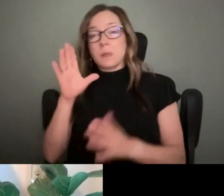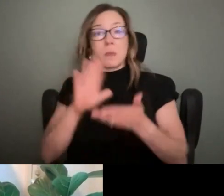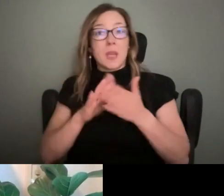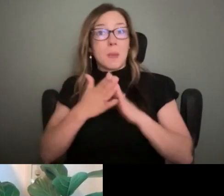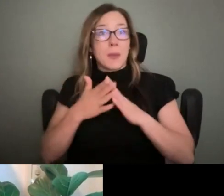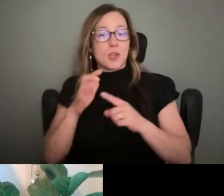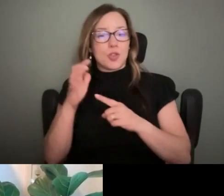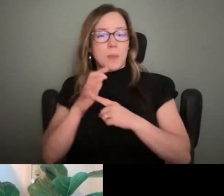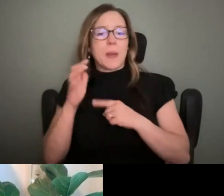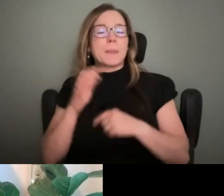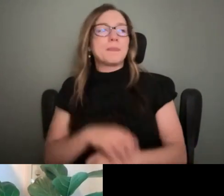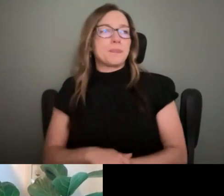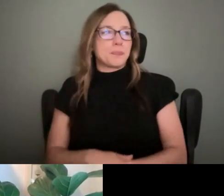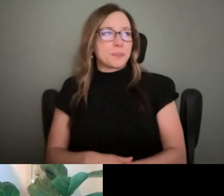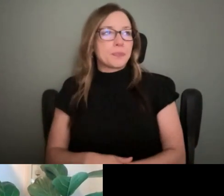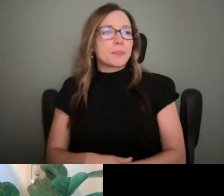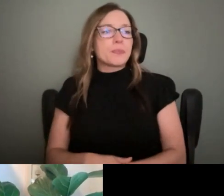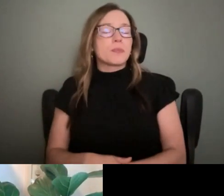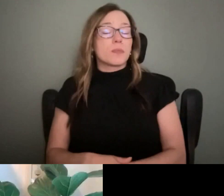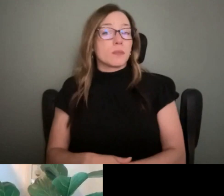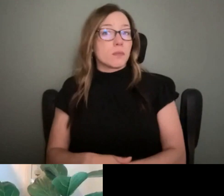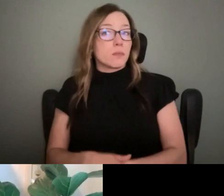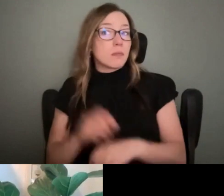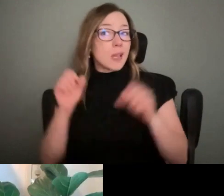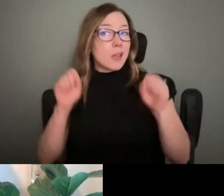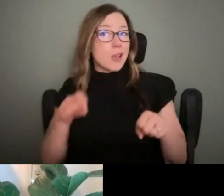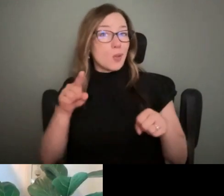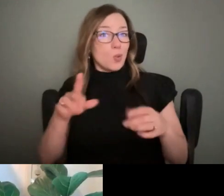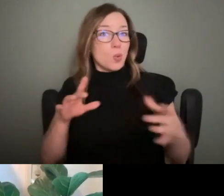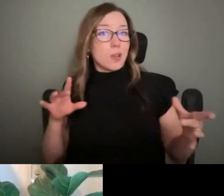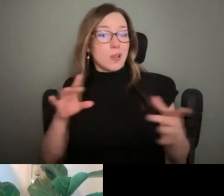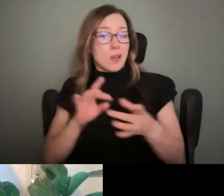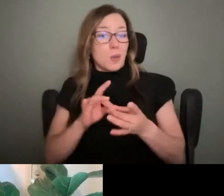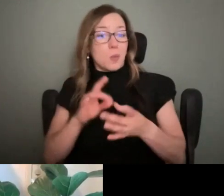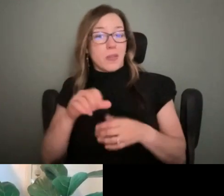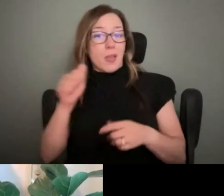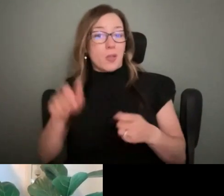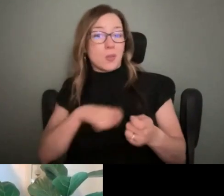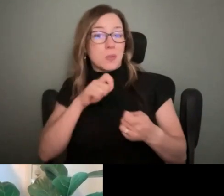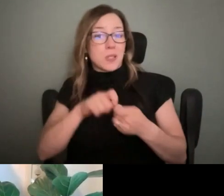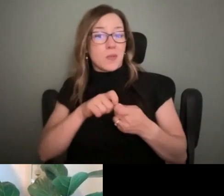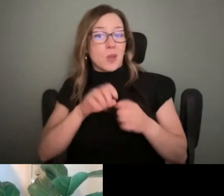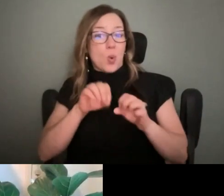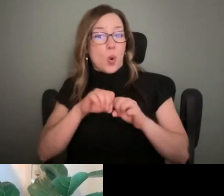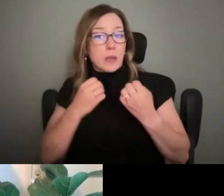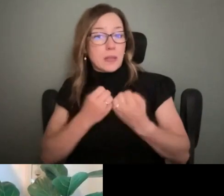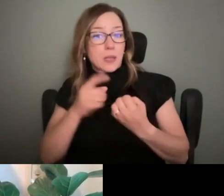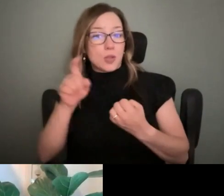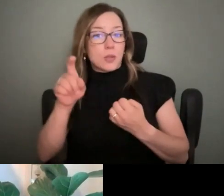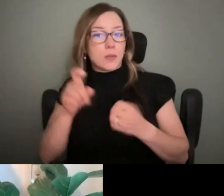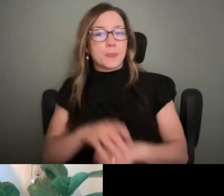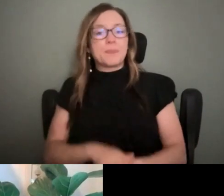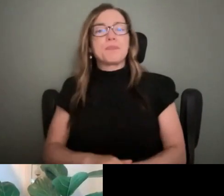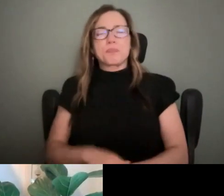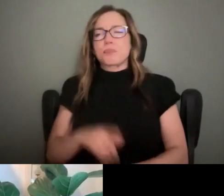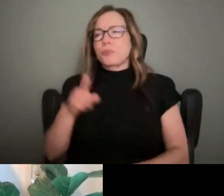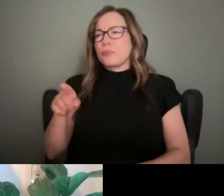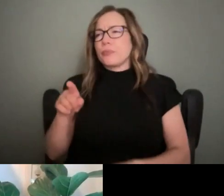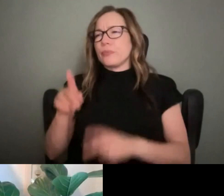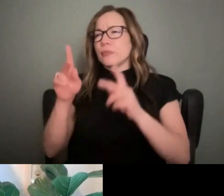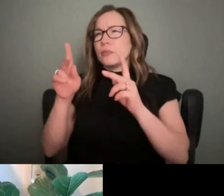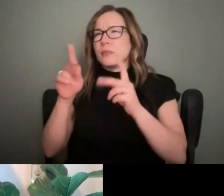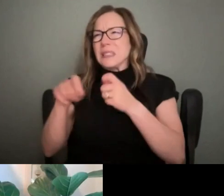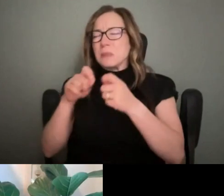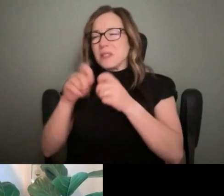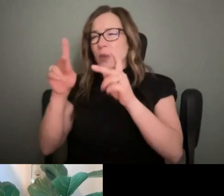you become a champion, are there ways to connect with other specific organizations? So, and this person had a particular interest